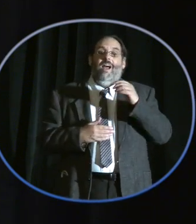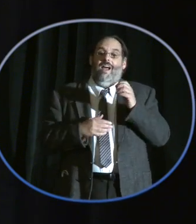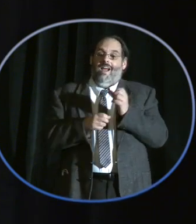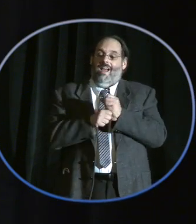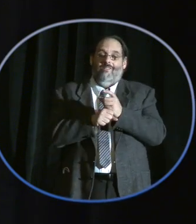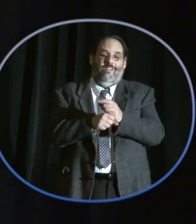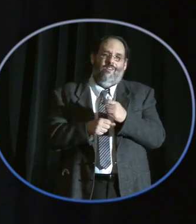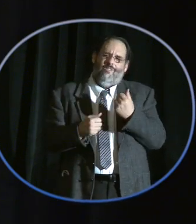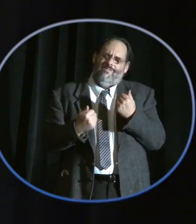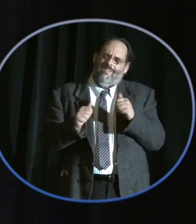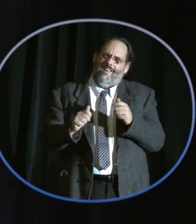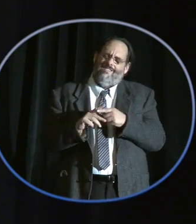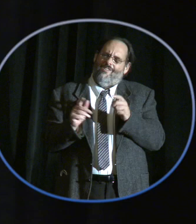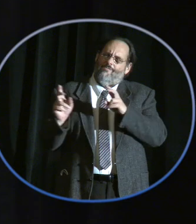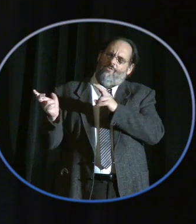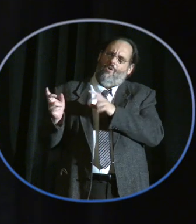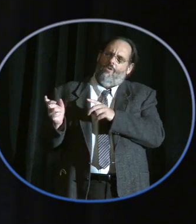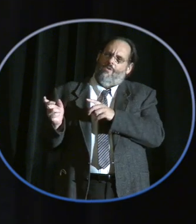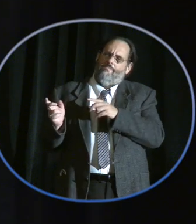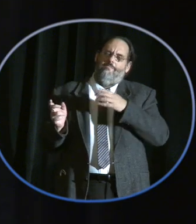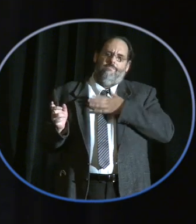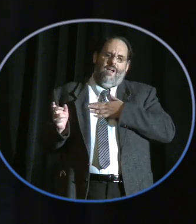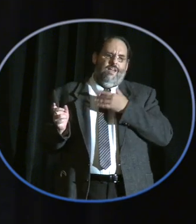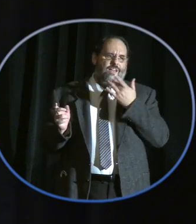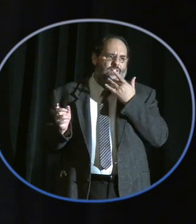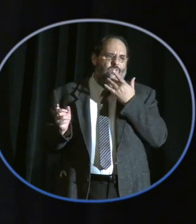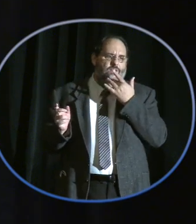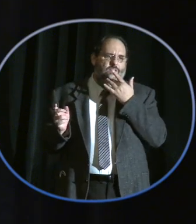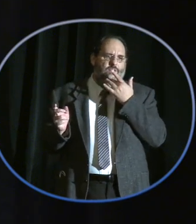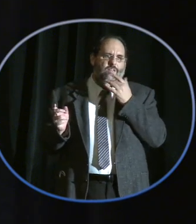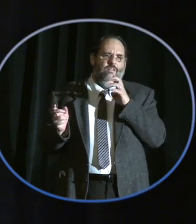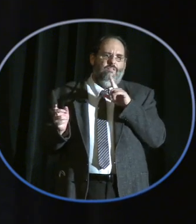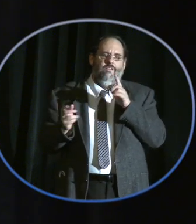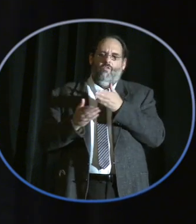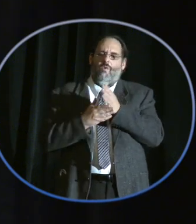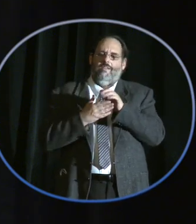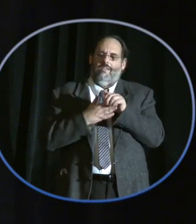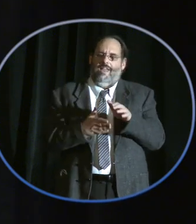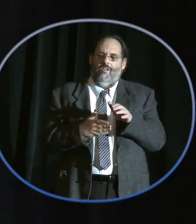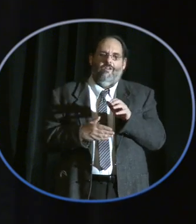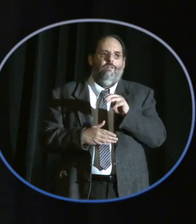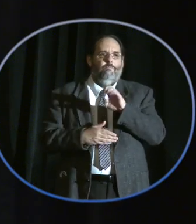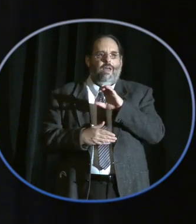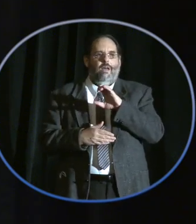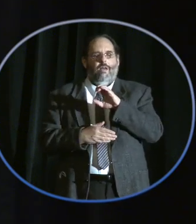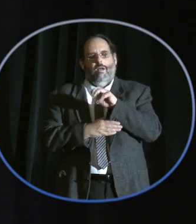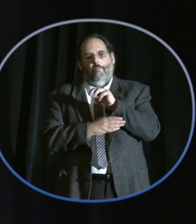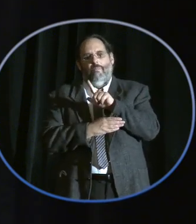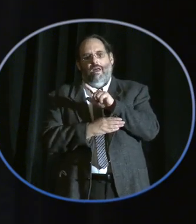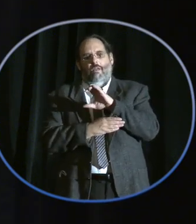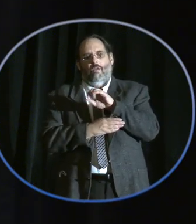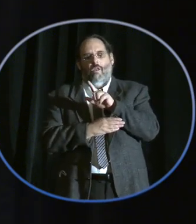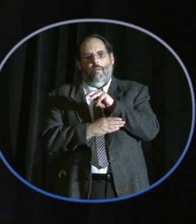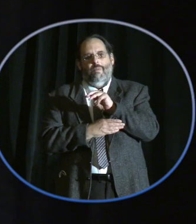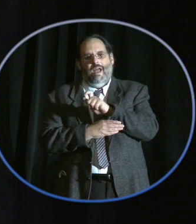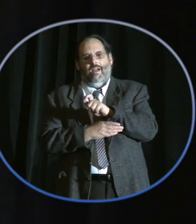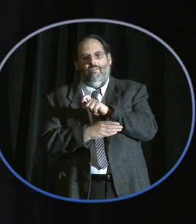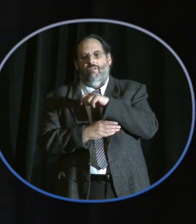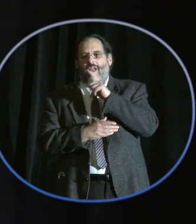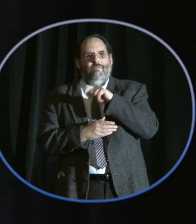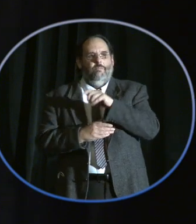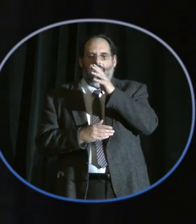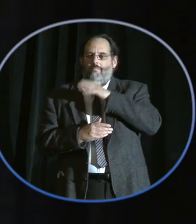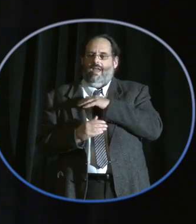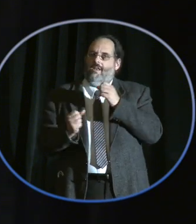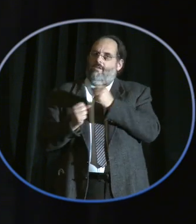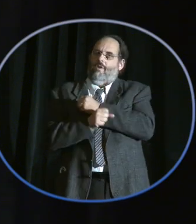I always try to start off with a quote from my favorite civil rights leader, which is Malcolm X. You don't have to be a man to